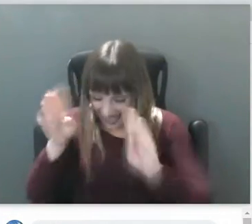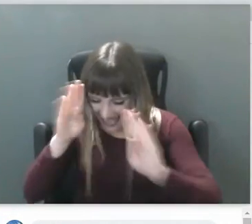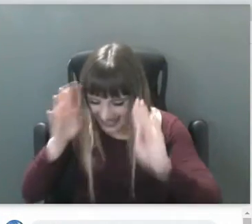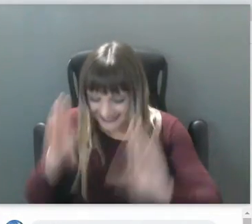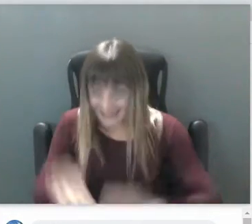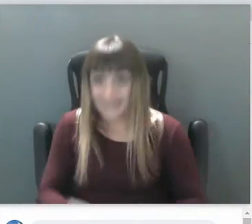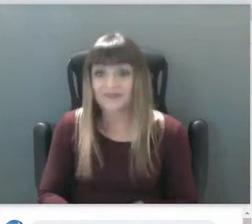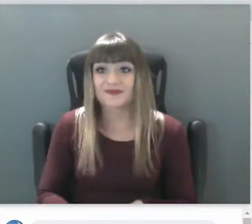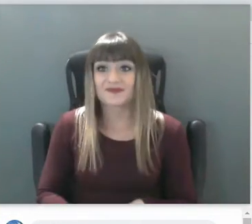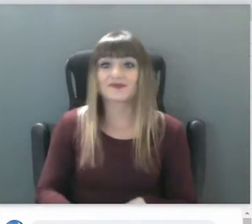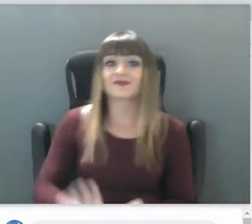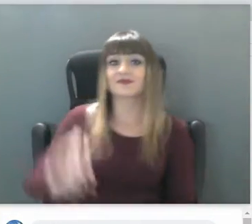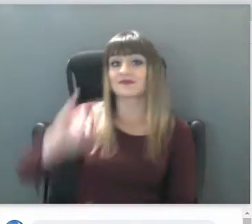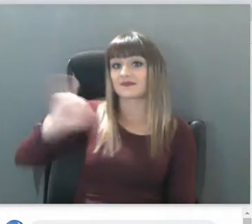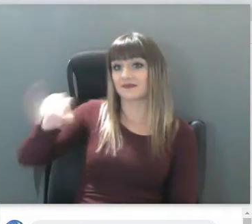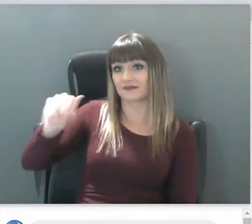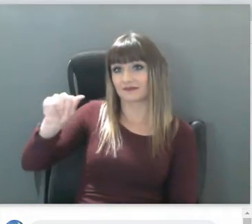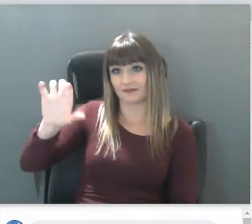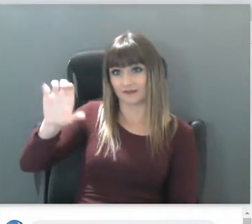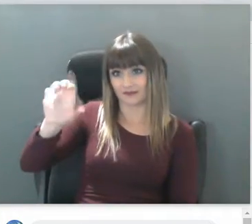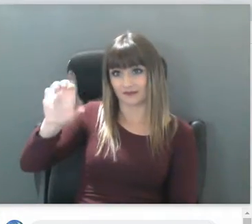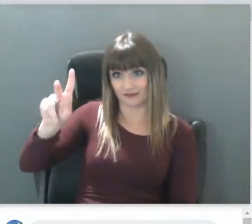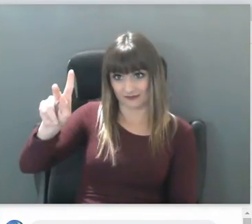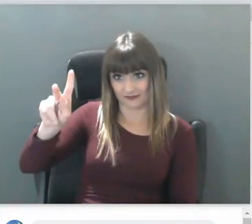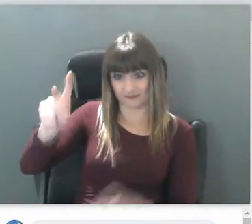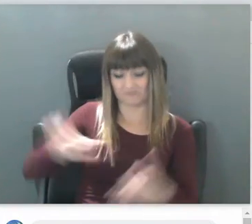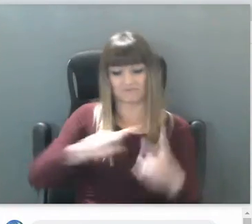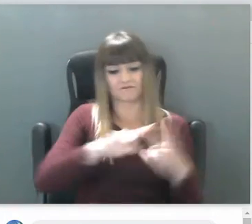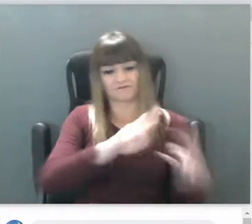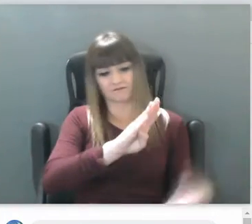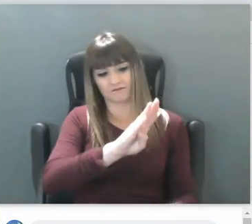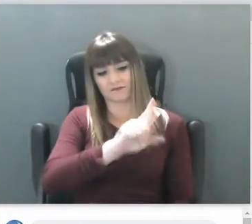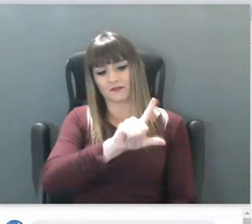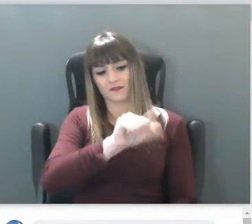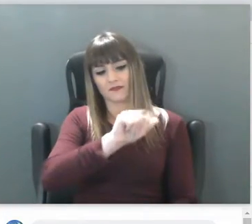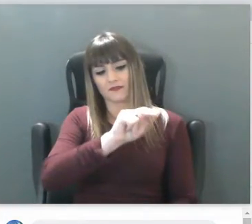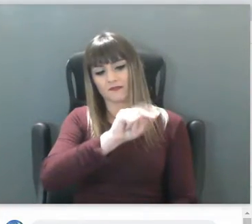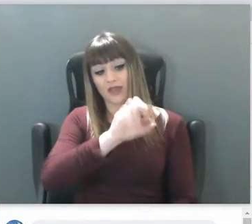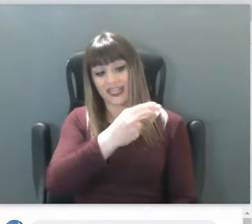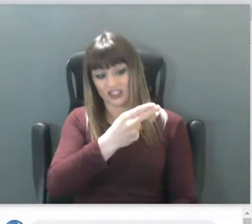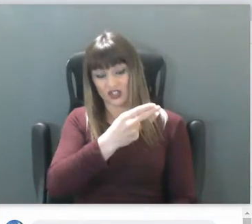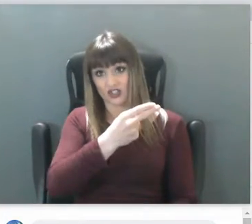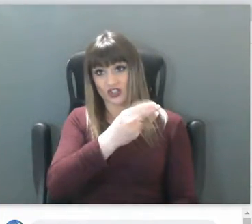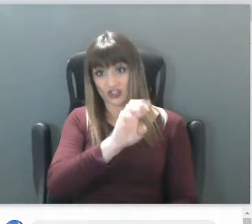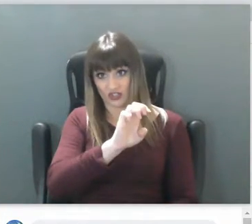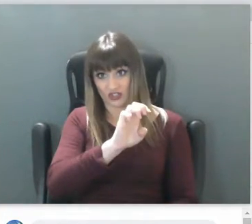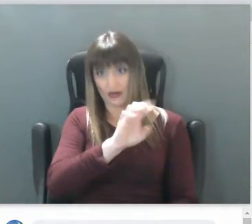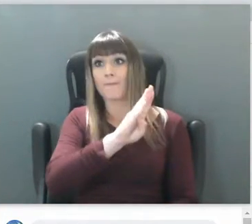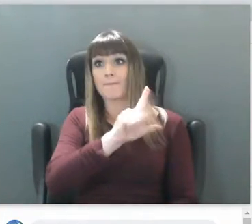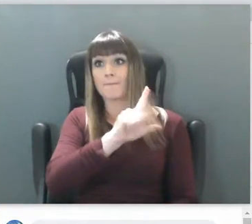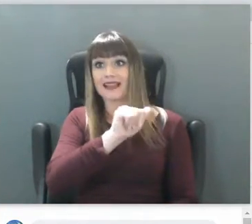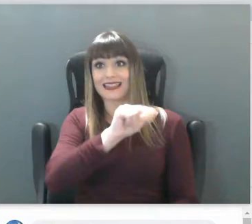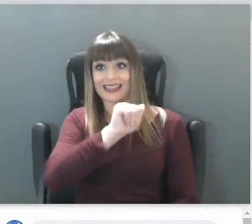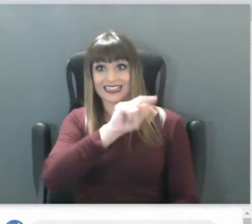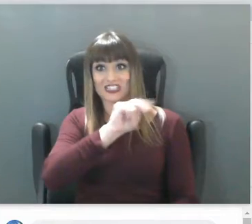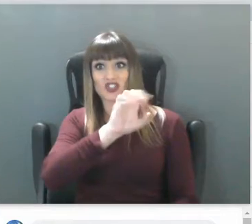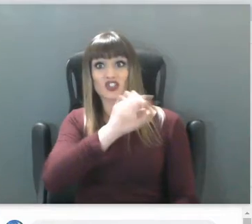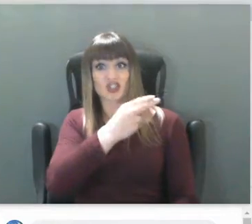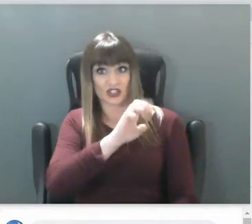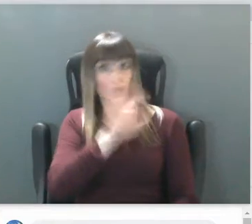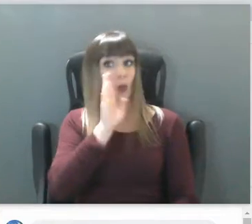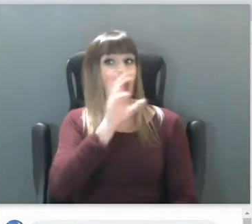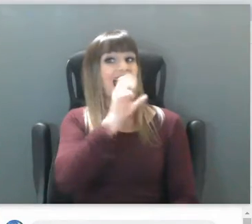So this is Jack and Blanche. Blanche is going to be 21 years old this year,